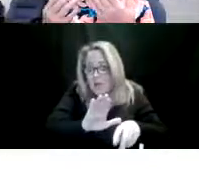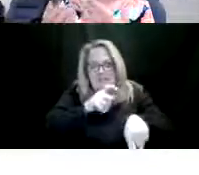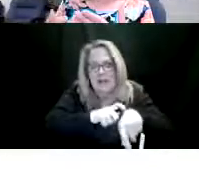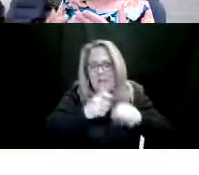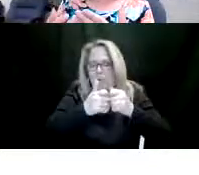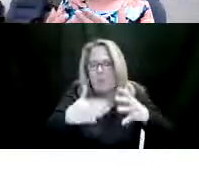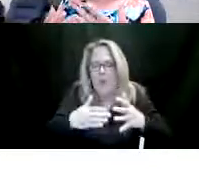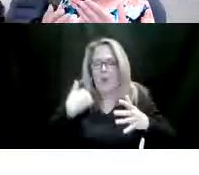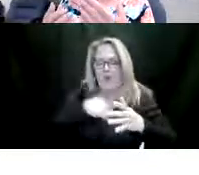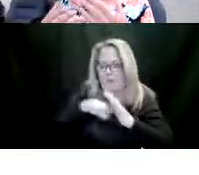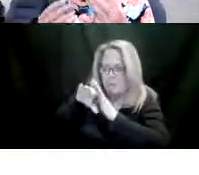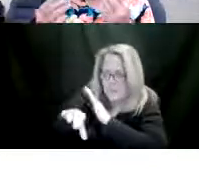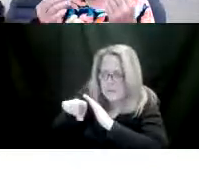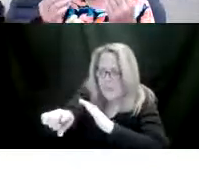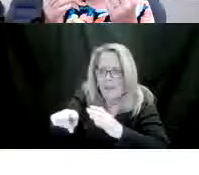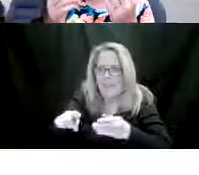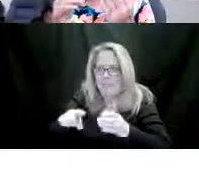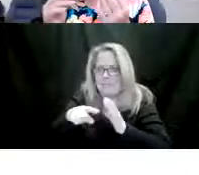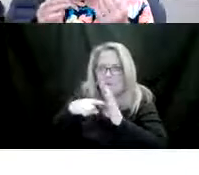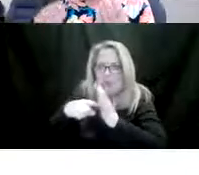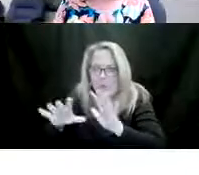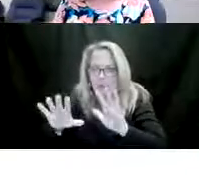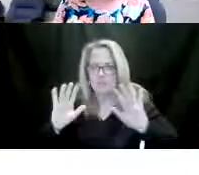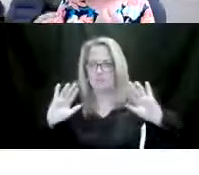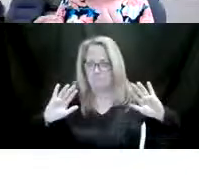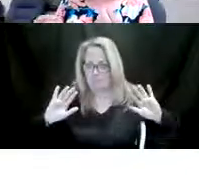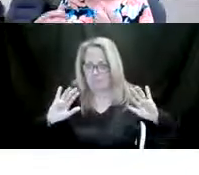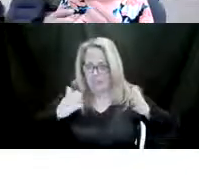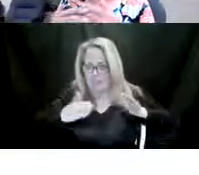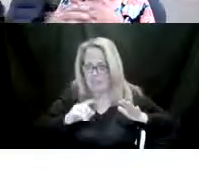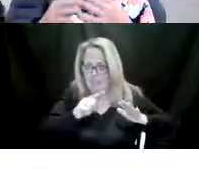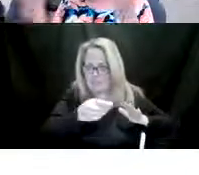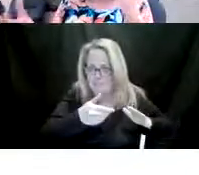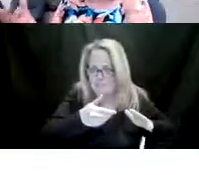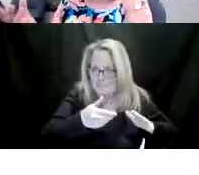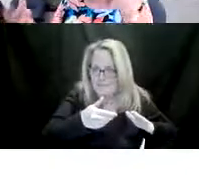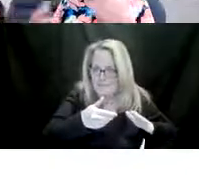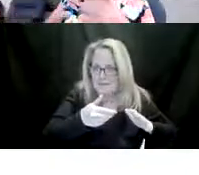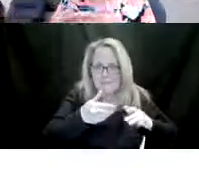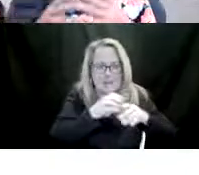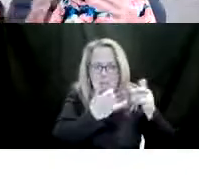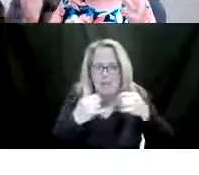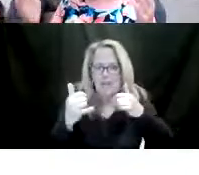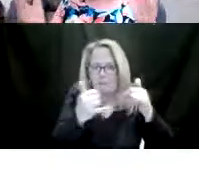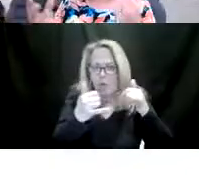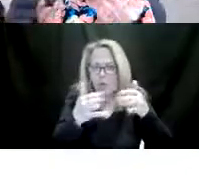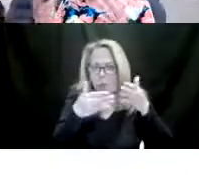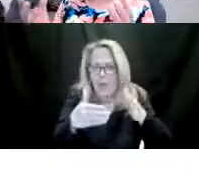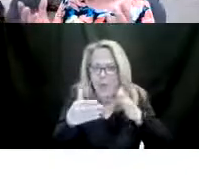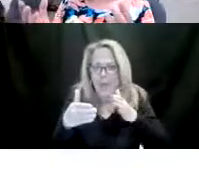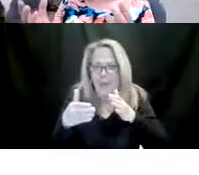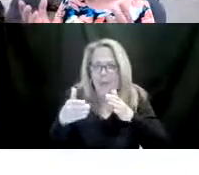being forced on them, but they can be introduced to something in a playful way and in kind of